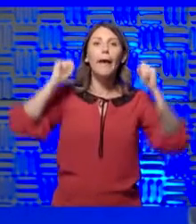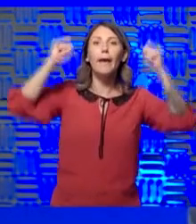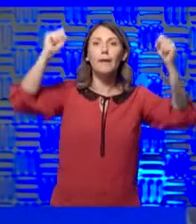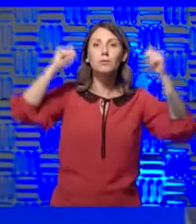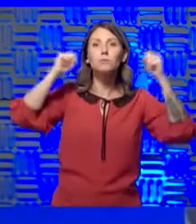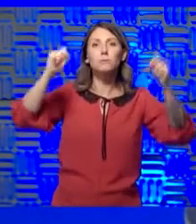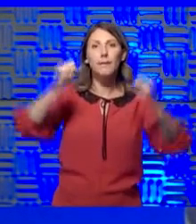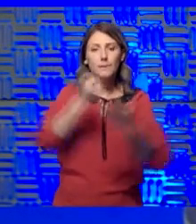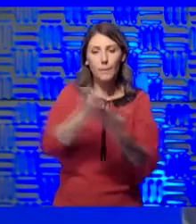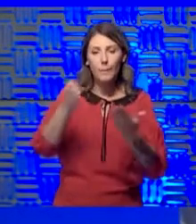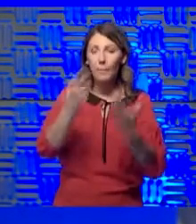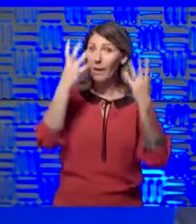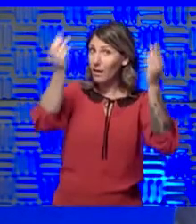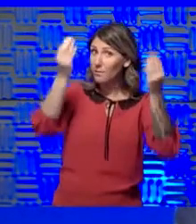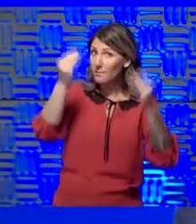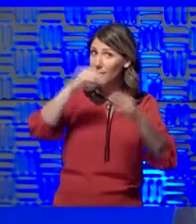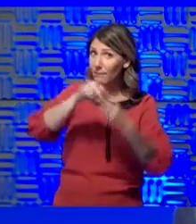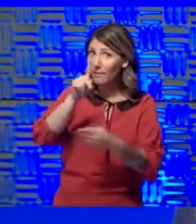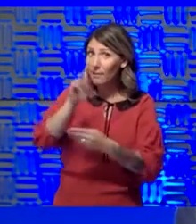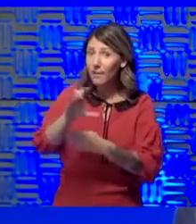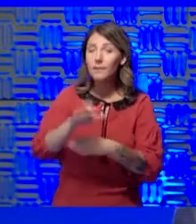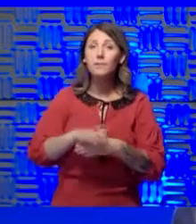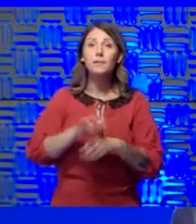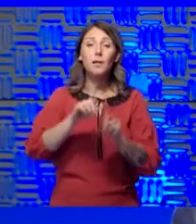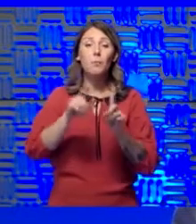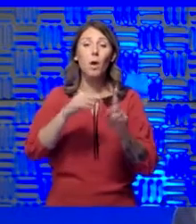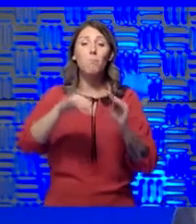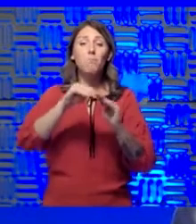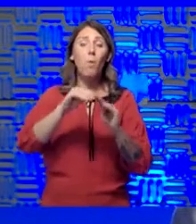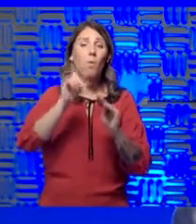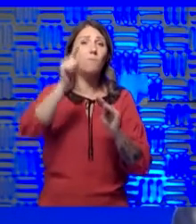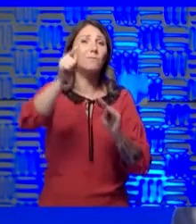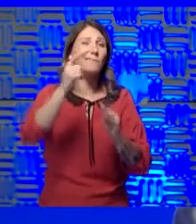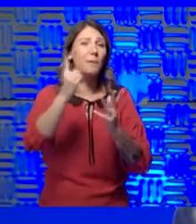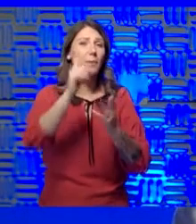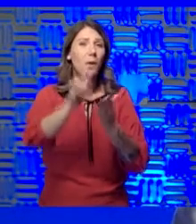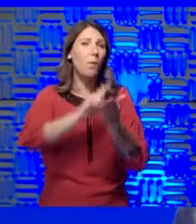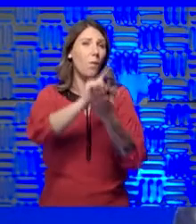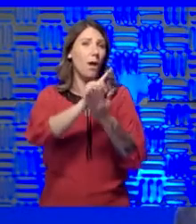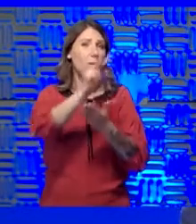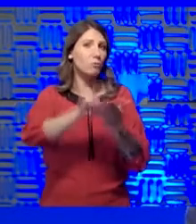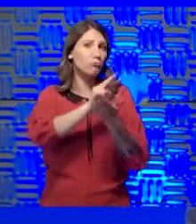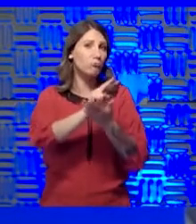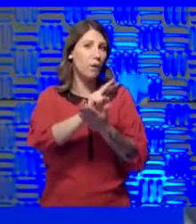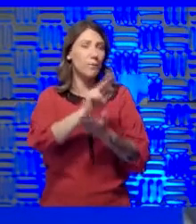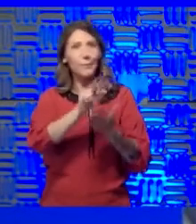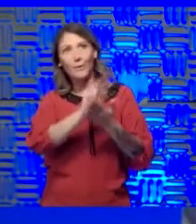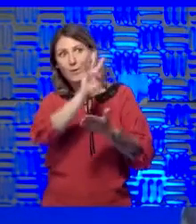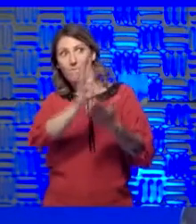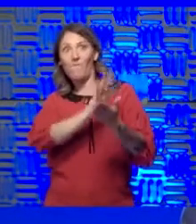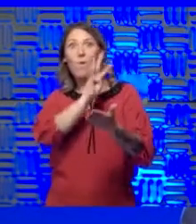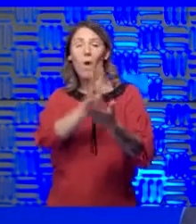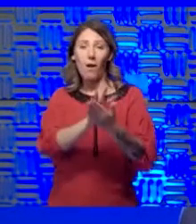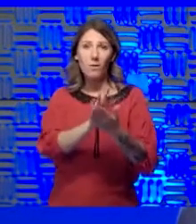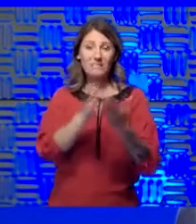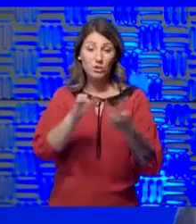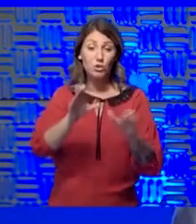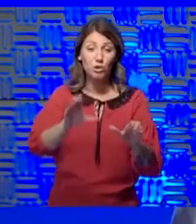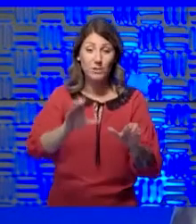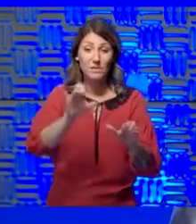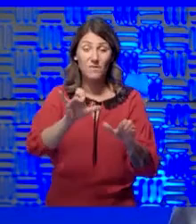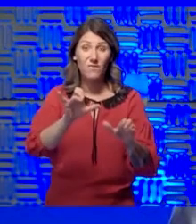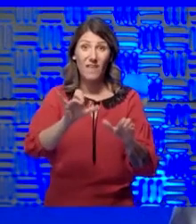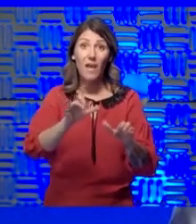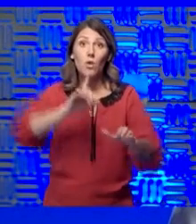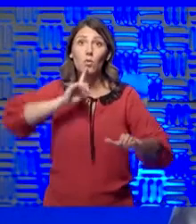Kansas City. As we get further in time, say an hour, 2, 3 hours, 4 hours, the chance of that being